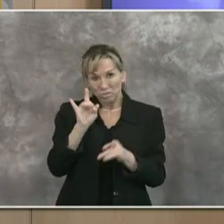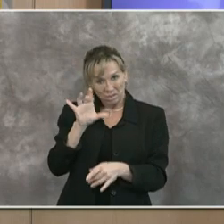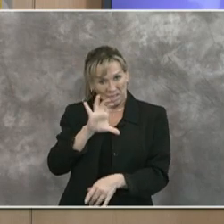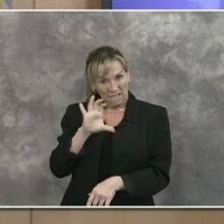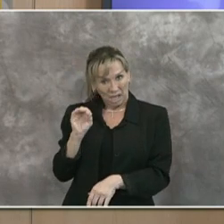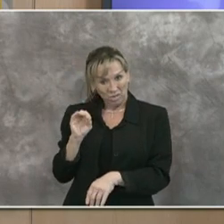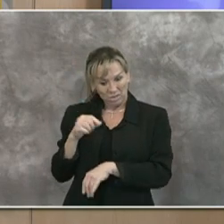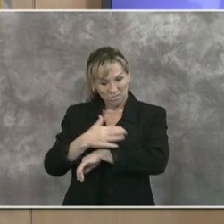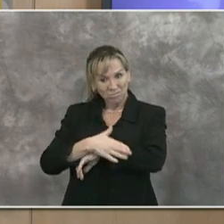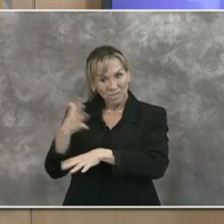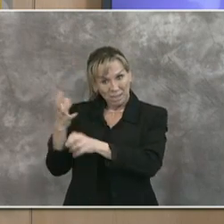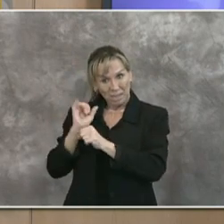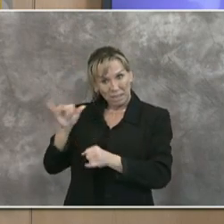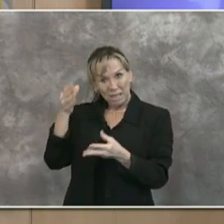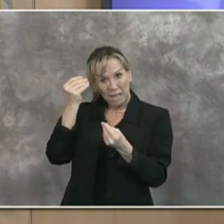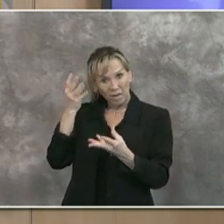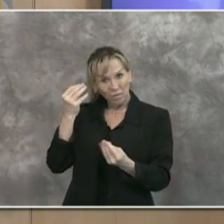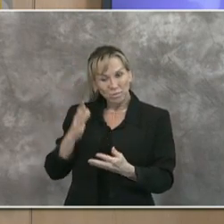All right, thank you.